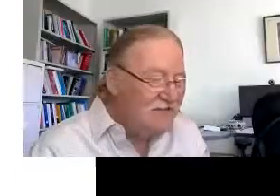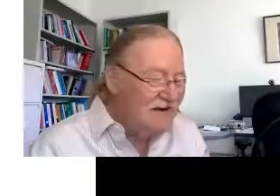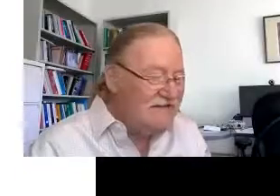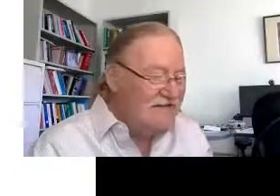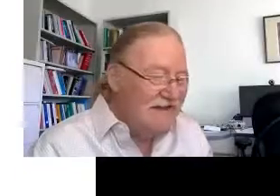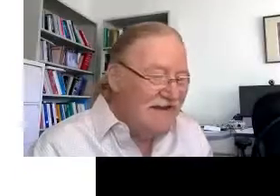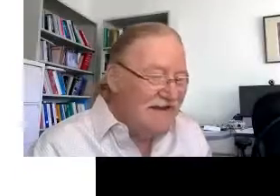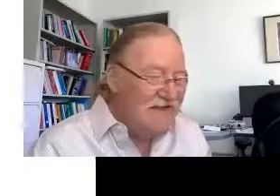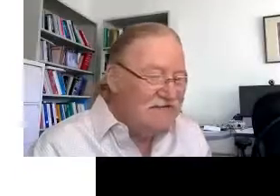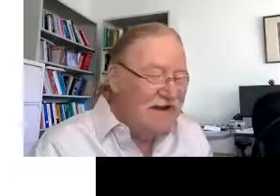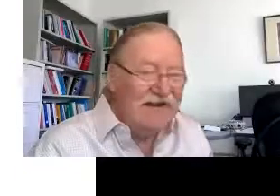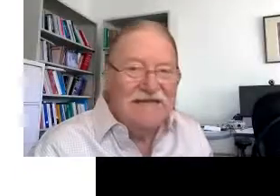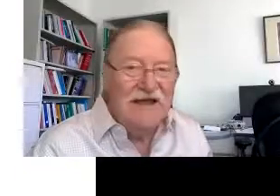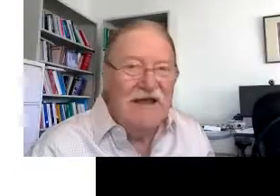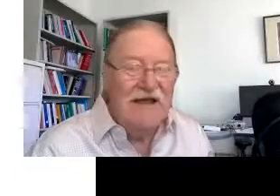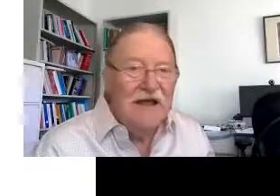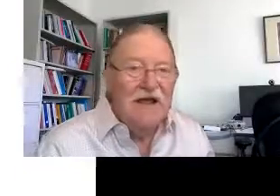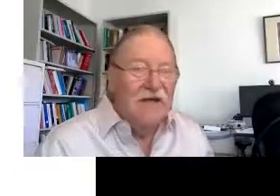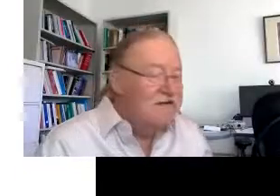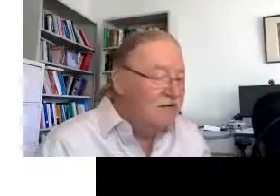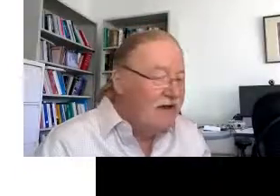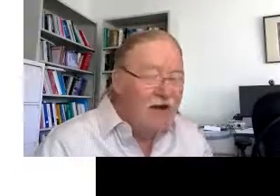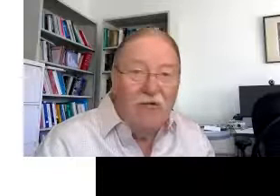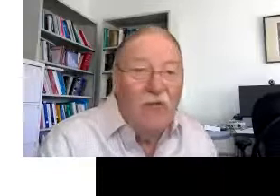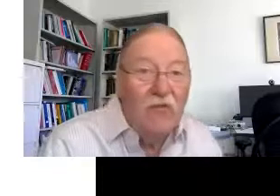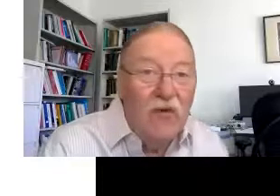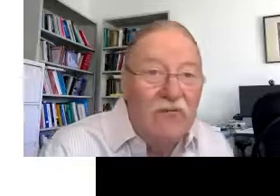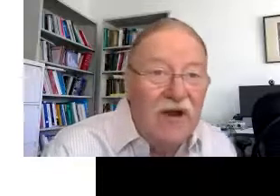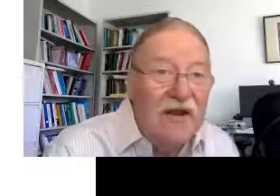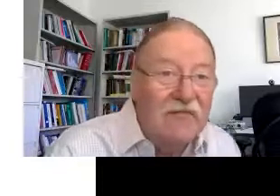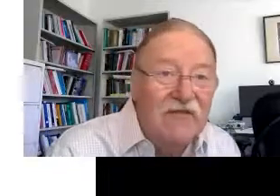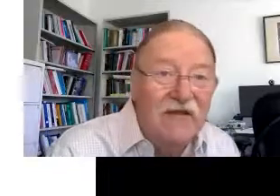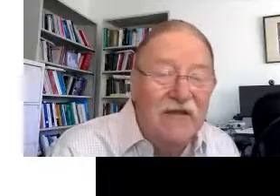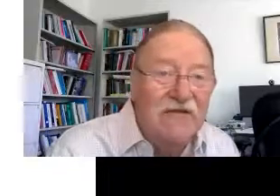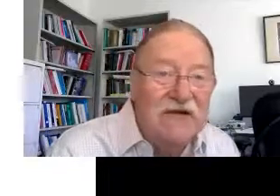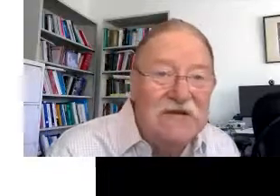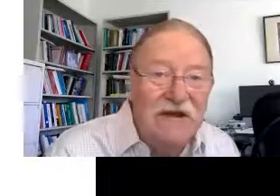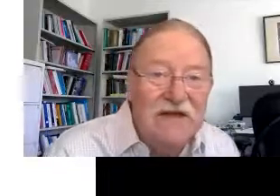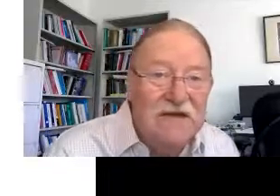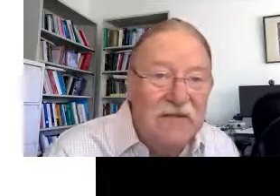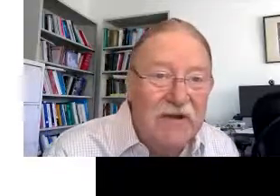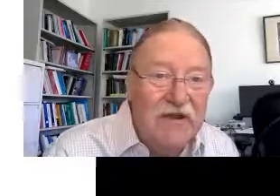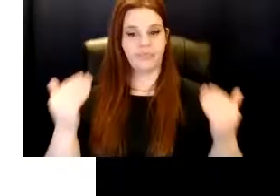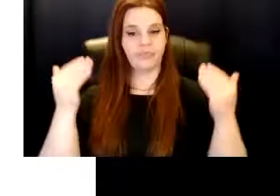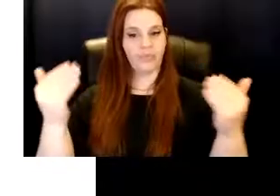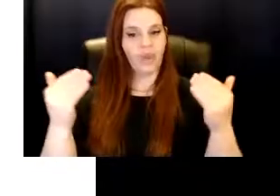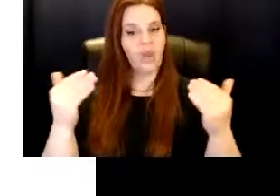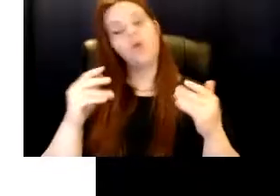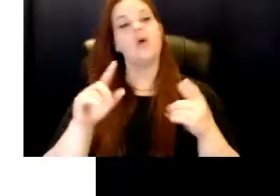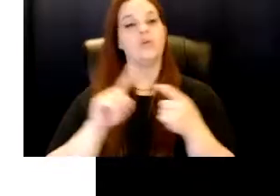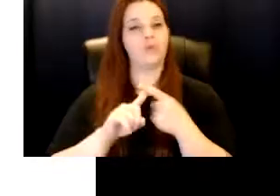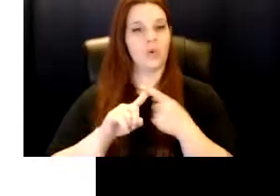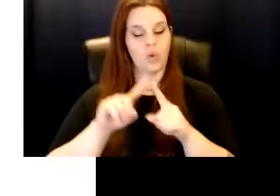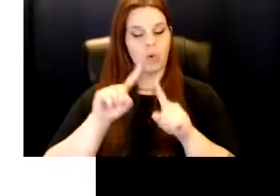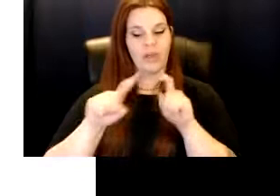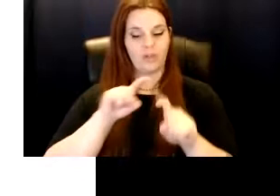Thank you so much. That was great, Lindsay. So now we're ready to move into the question and answer period, and I'll turn it over